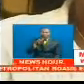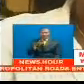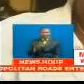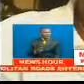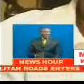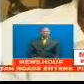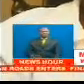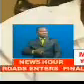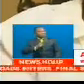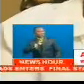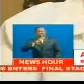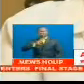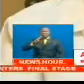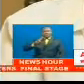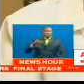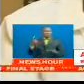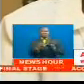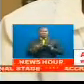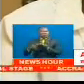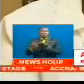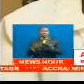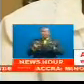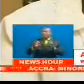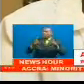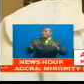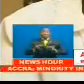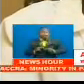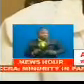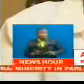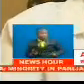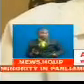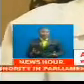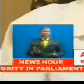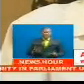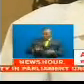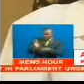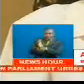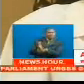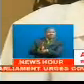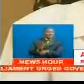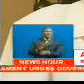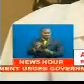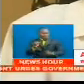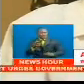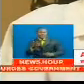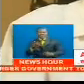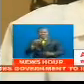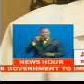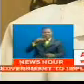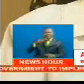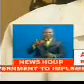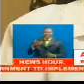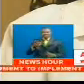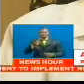average woman talks about education, talks about health, talks about industry, talks about